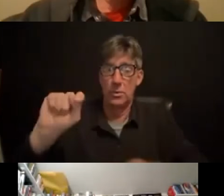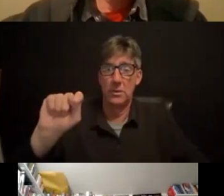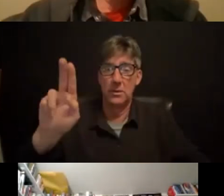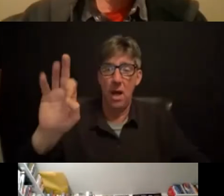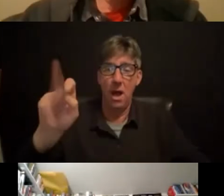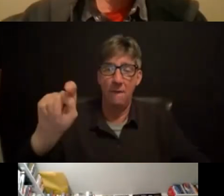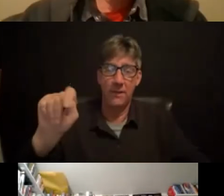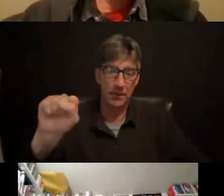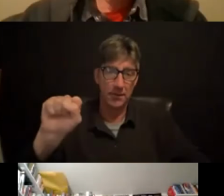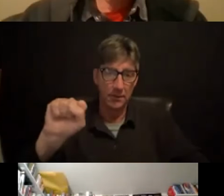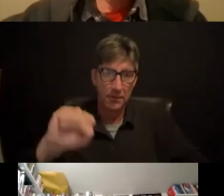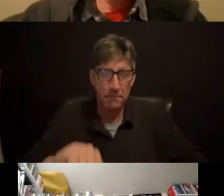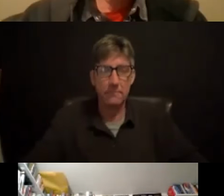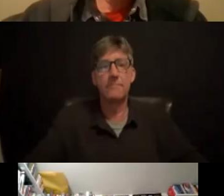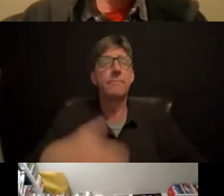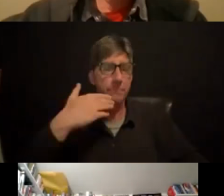Thank you, Kat.